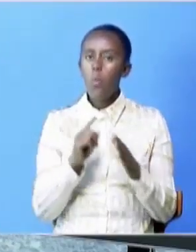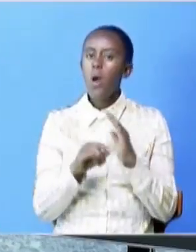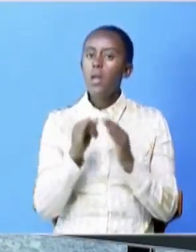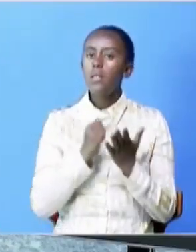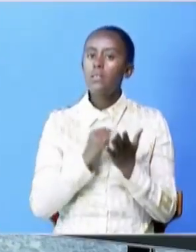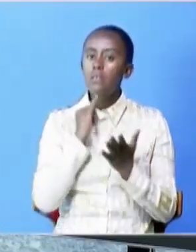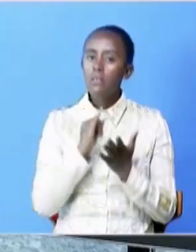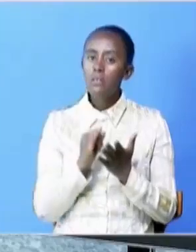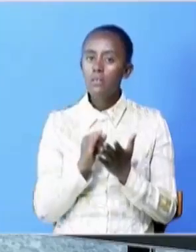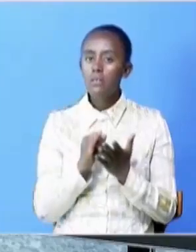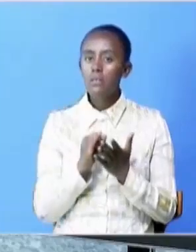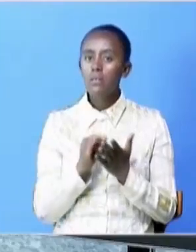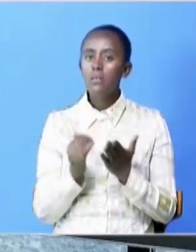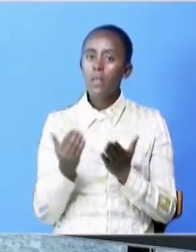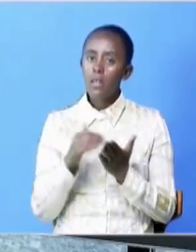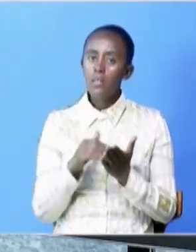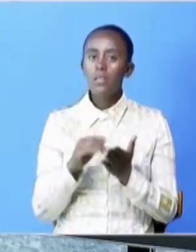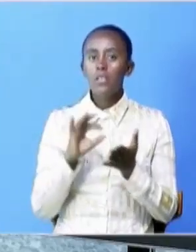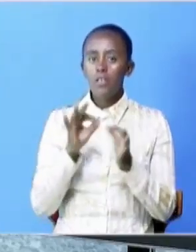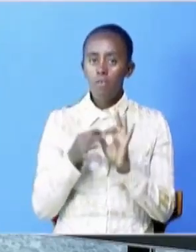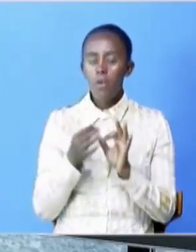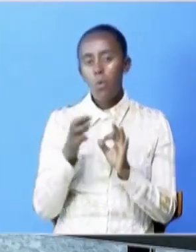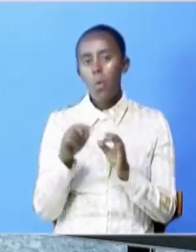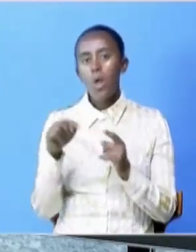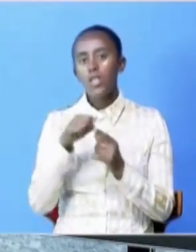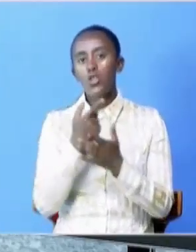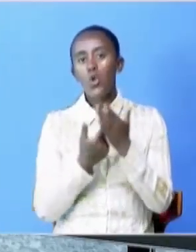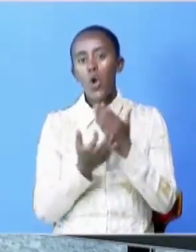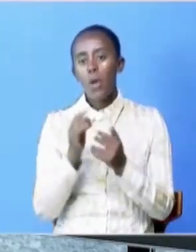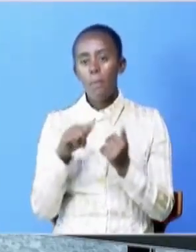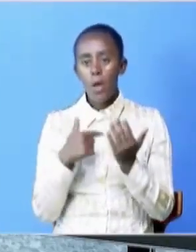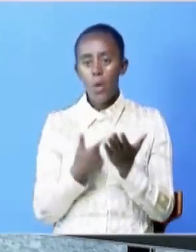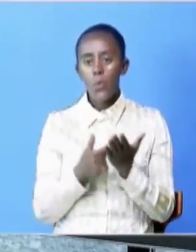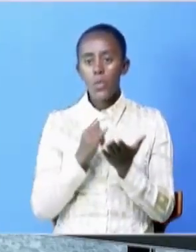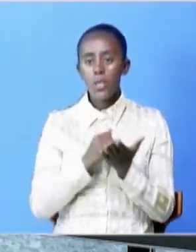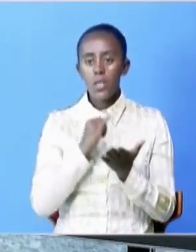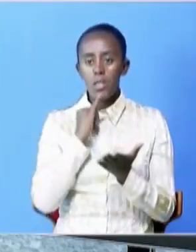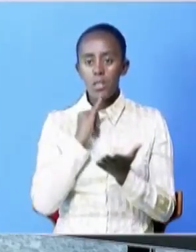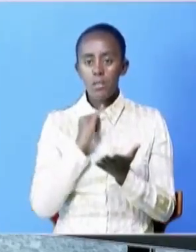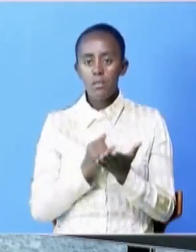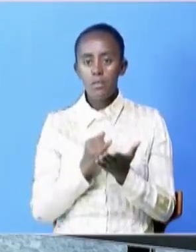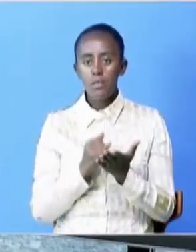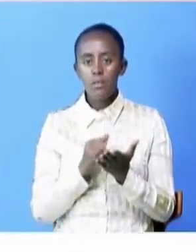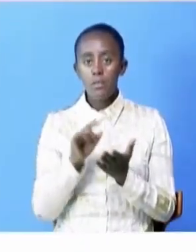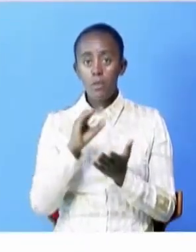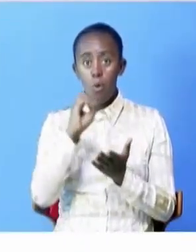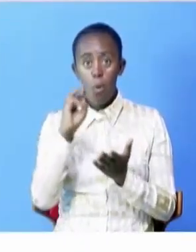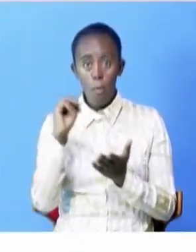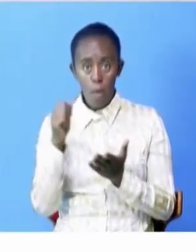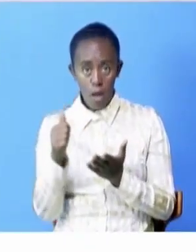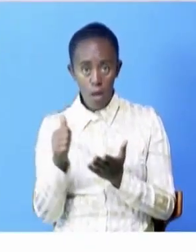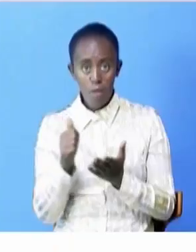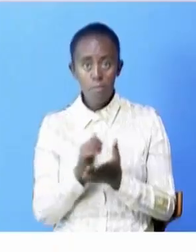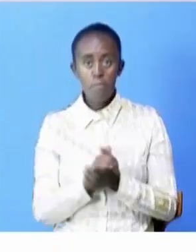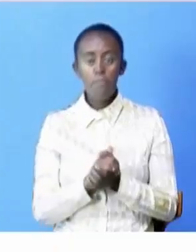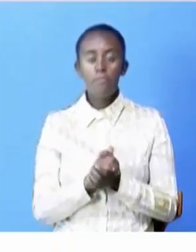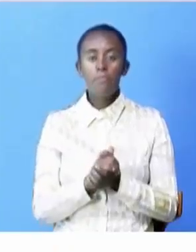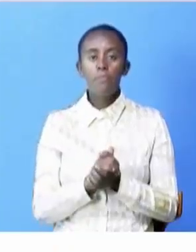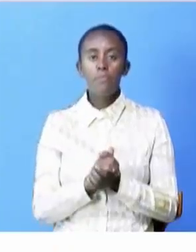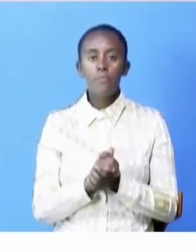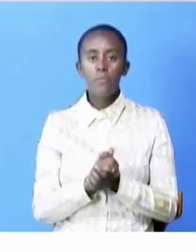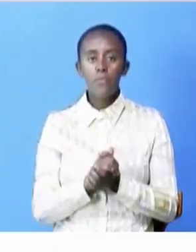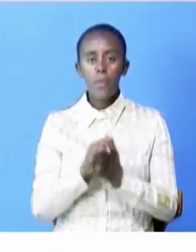it? Let's define it, or let's talk about it further. Comma is what?